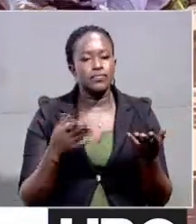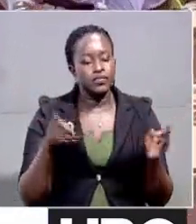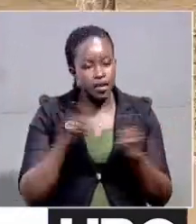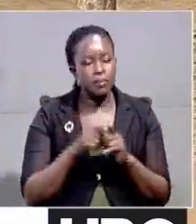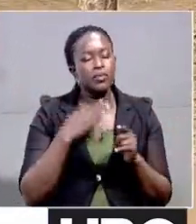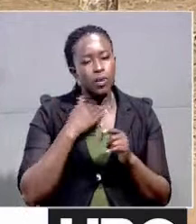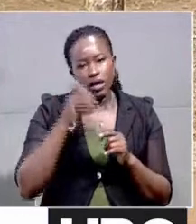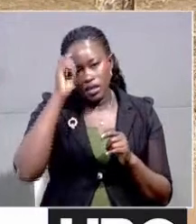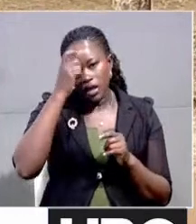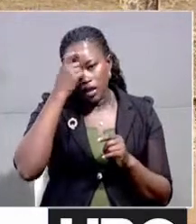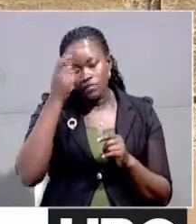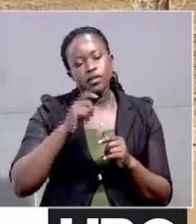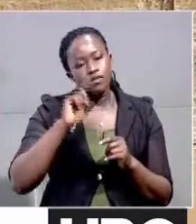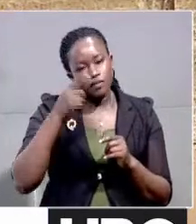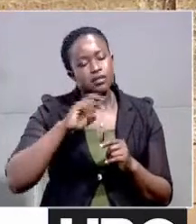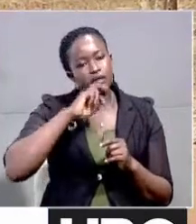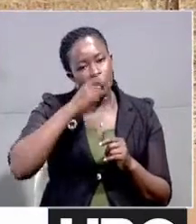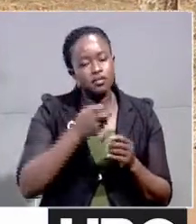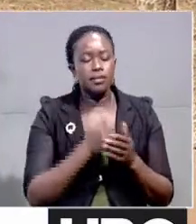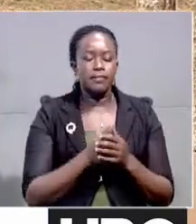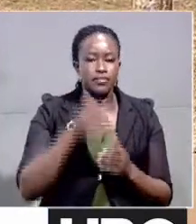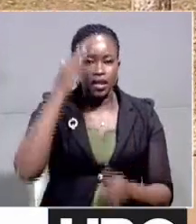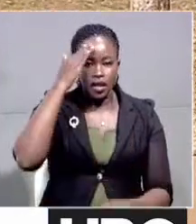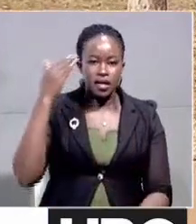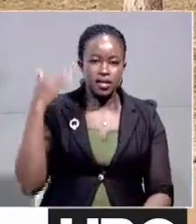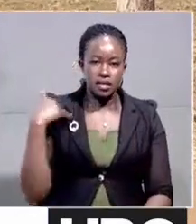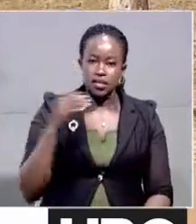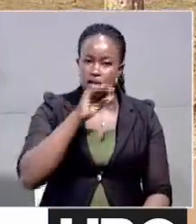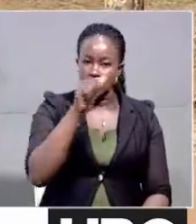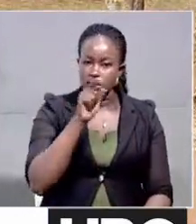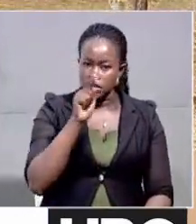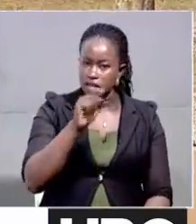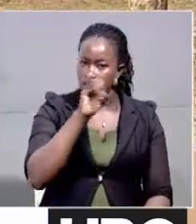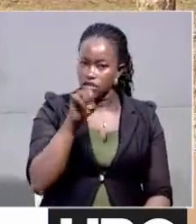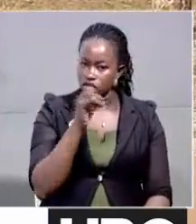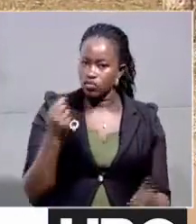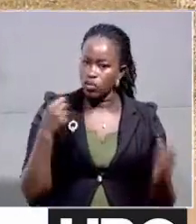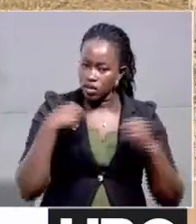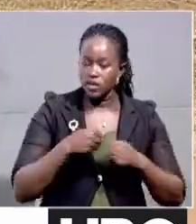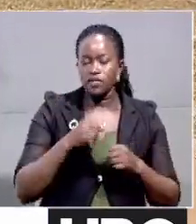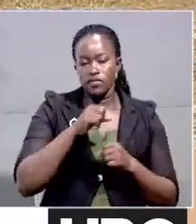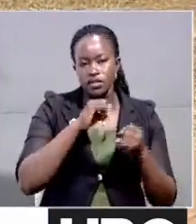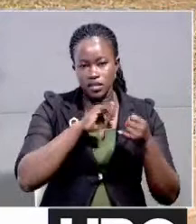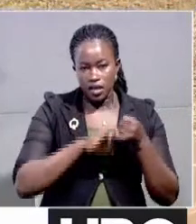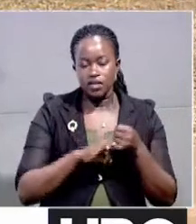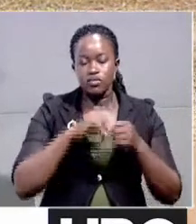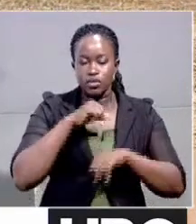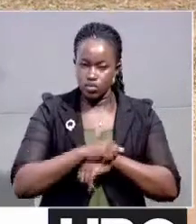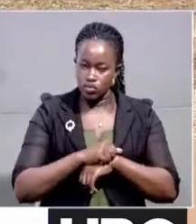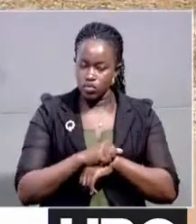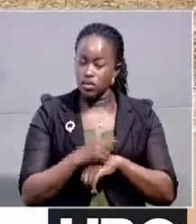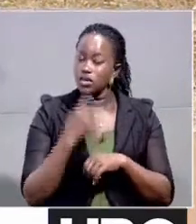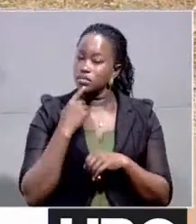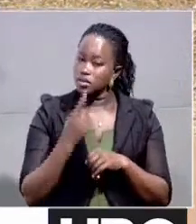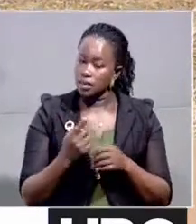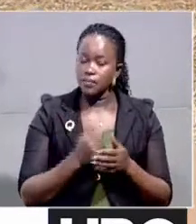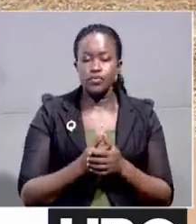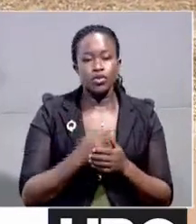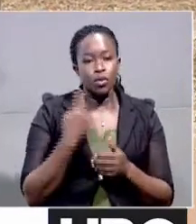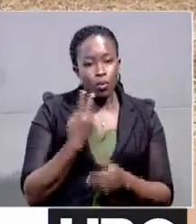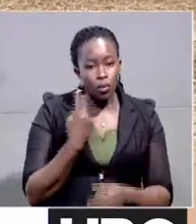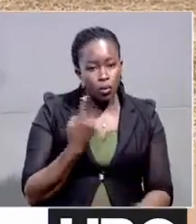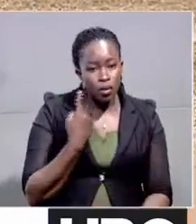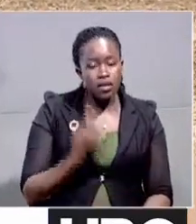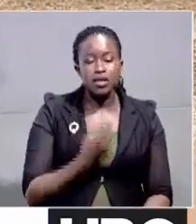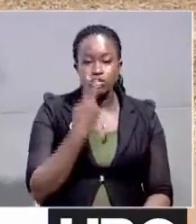demand. The head teacher of St. Joseph SS Butenga, Mukasa Edward, said only two arts